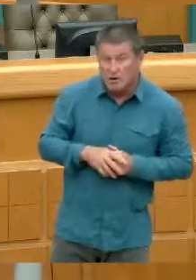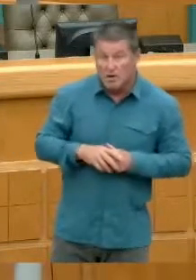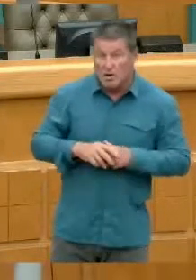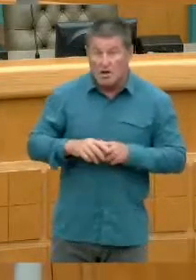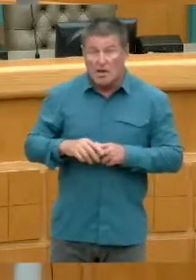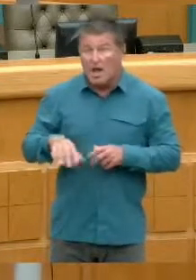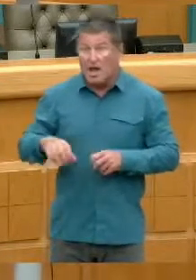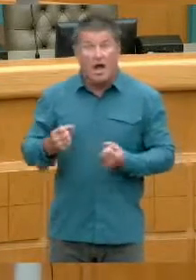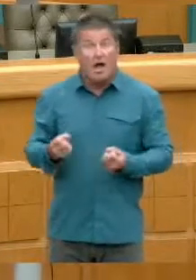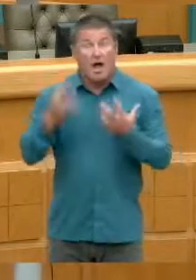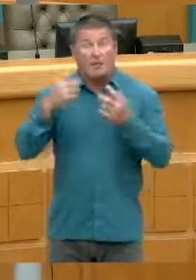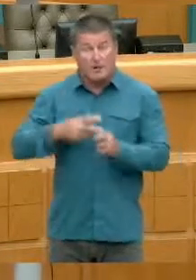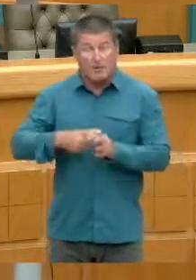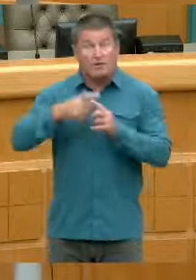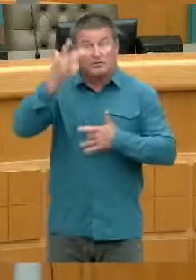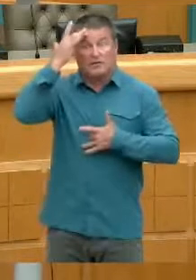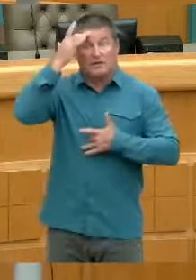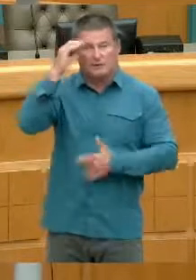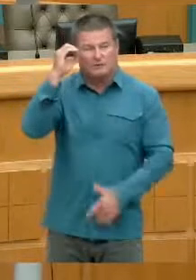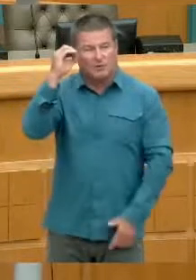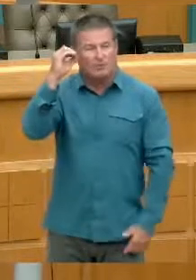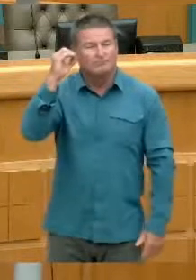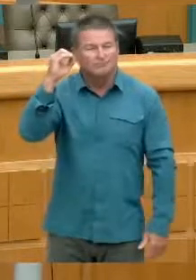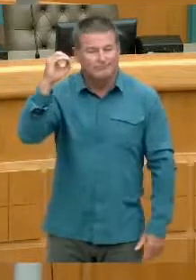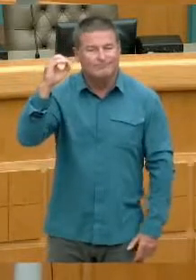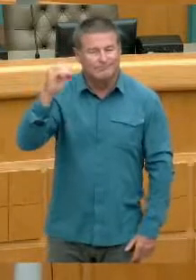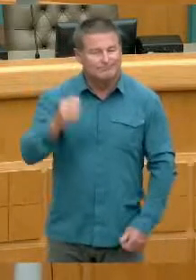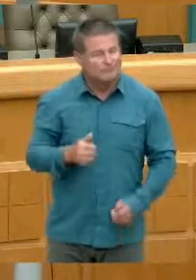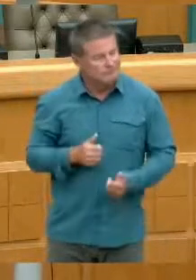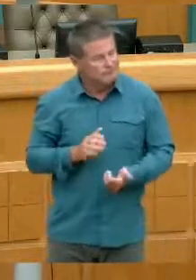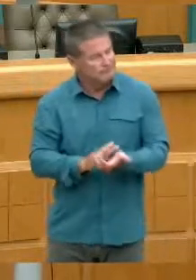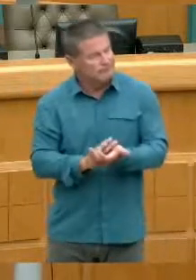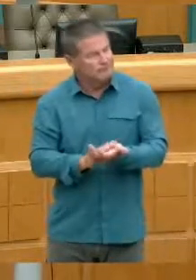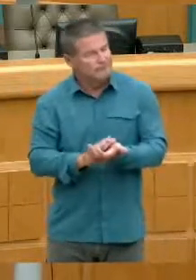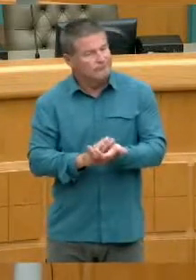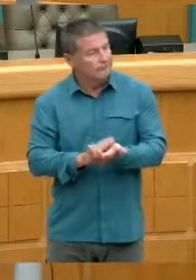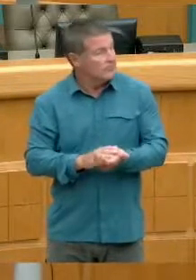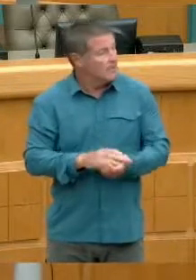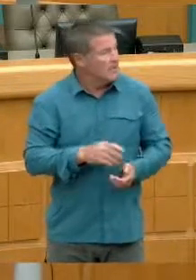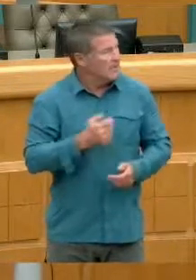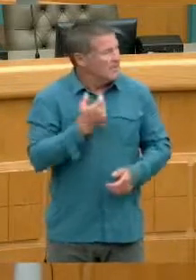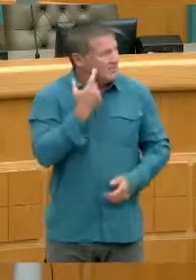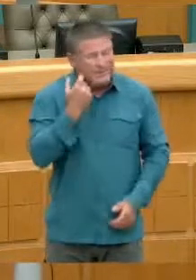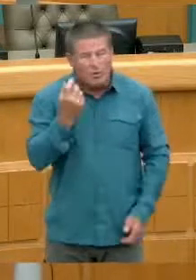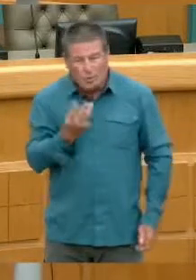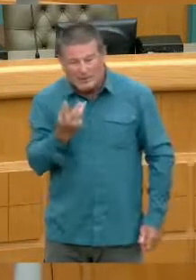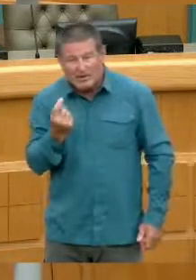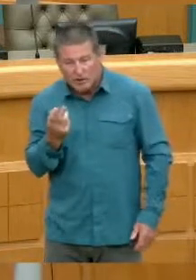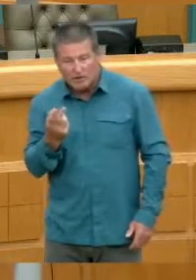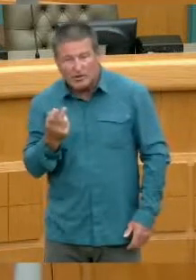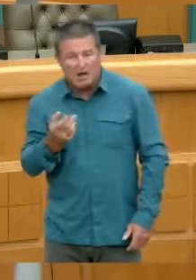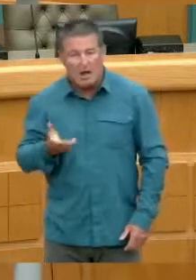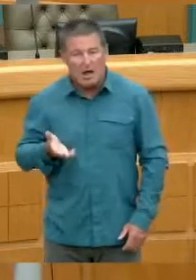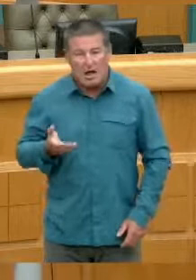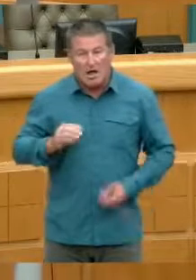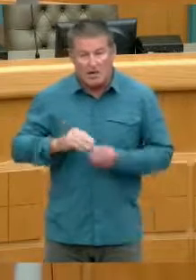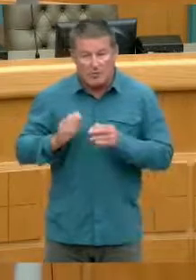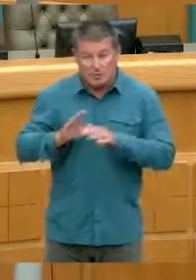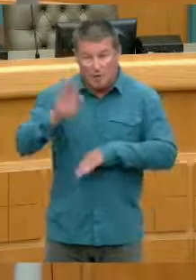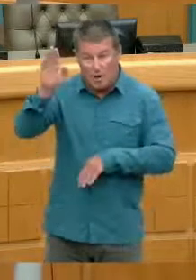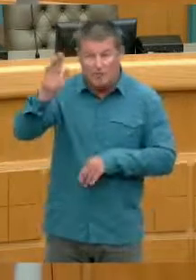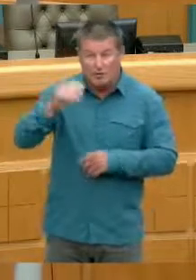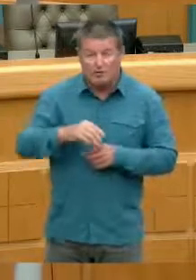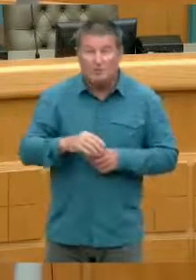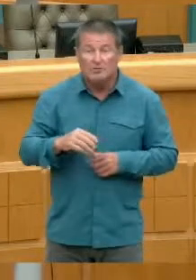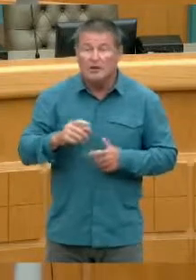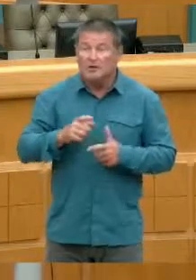is 0. So that's good. You can see some higher numbers in the middle of the week, but we did see some lower 4s, some 6s, and then